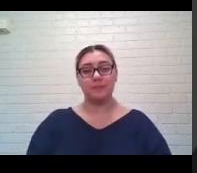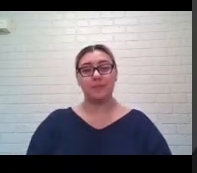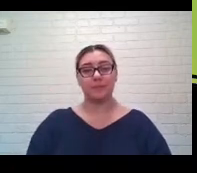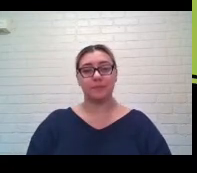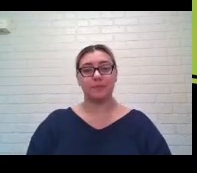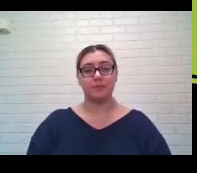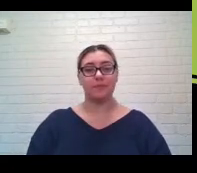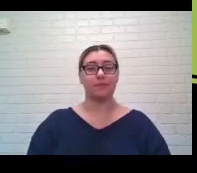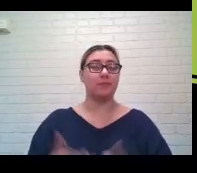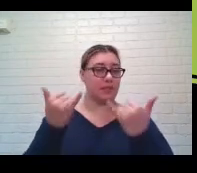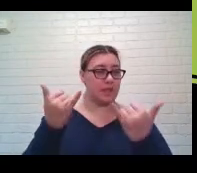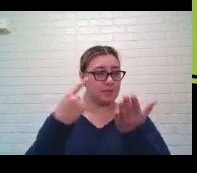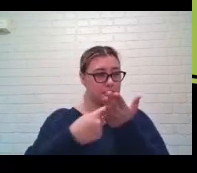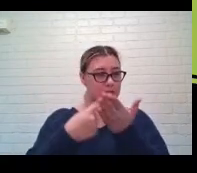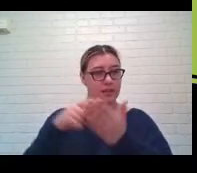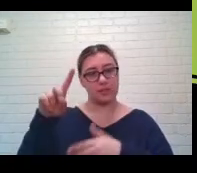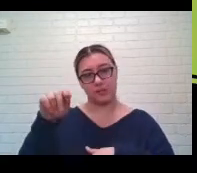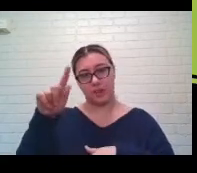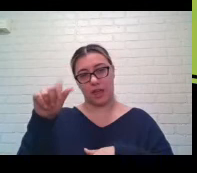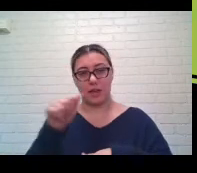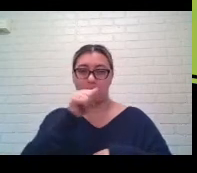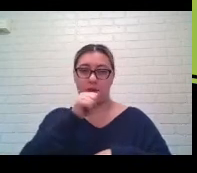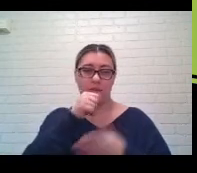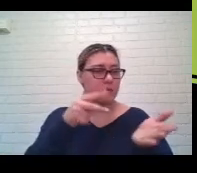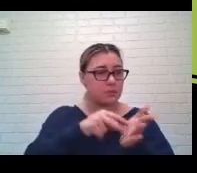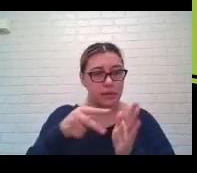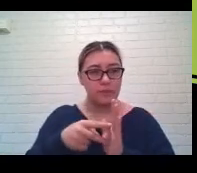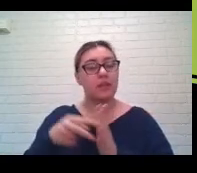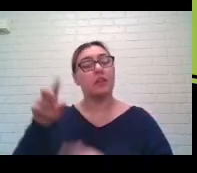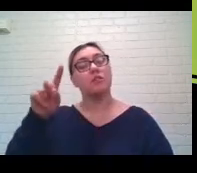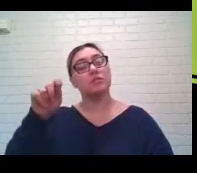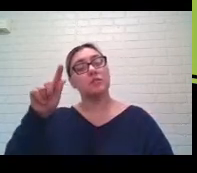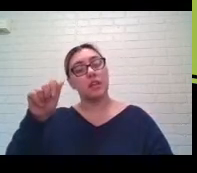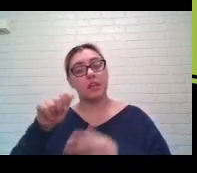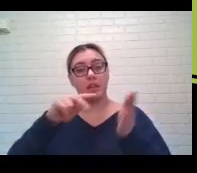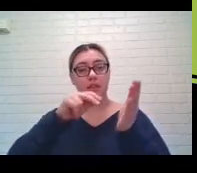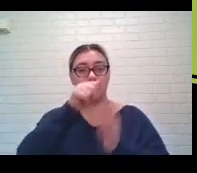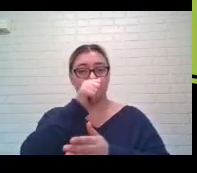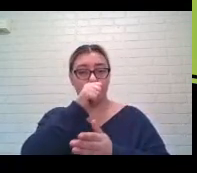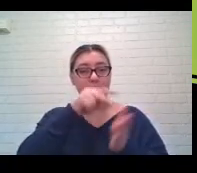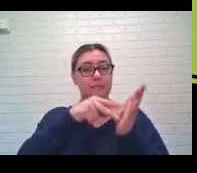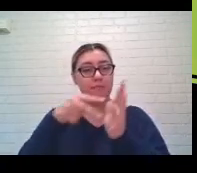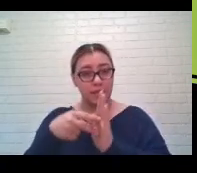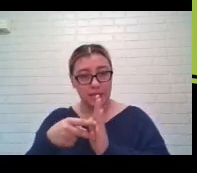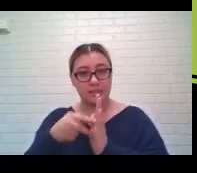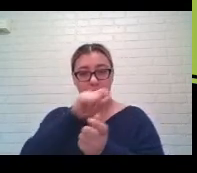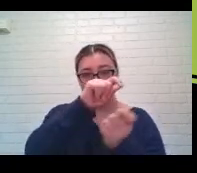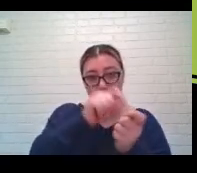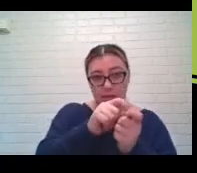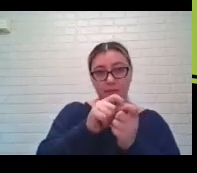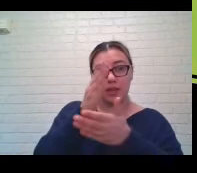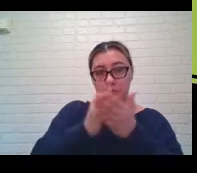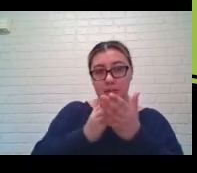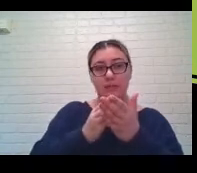like what data privacy is, right? So data privacy defines how a particular piece of information or data should or